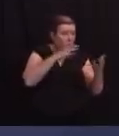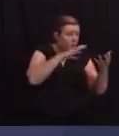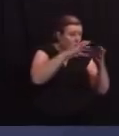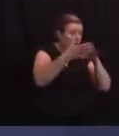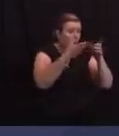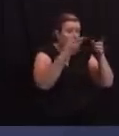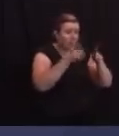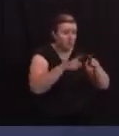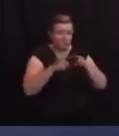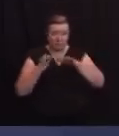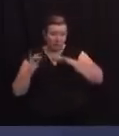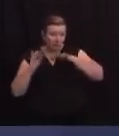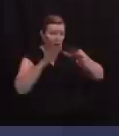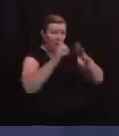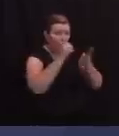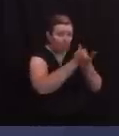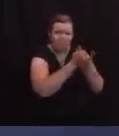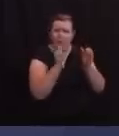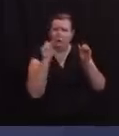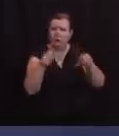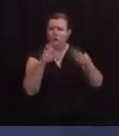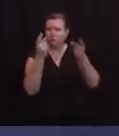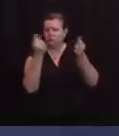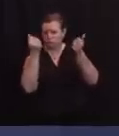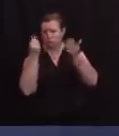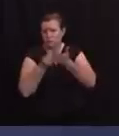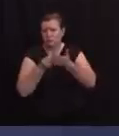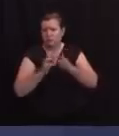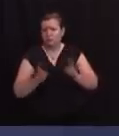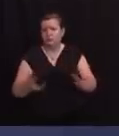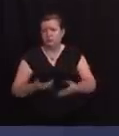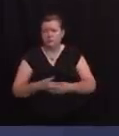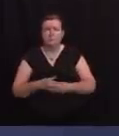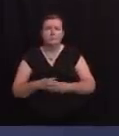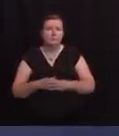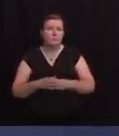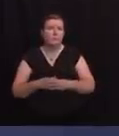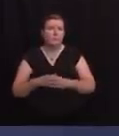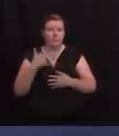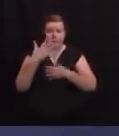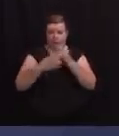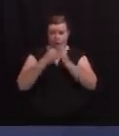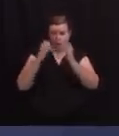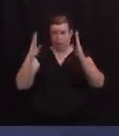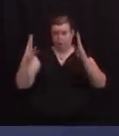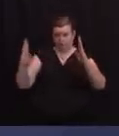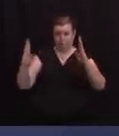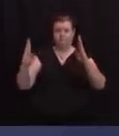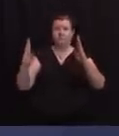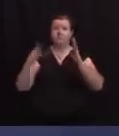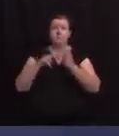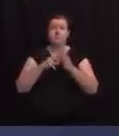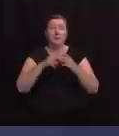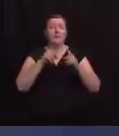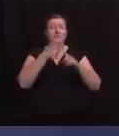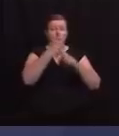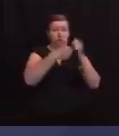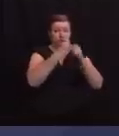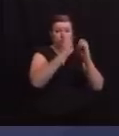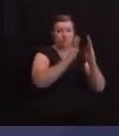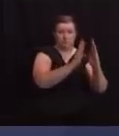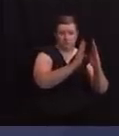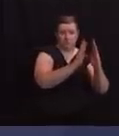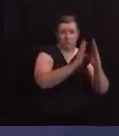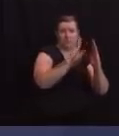and respond to any outbreak. For the first year, New Jersey will receive nearly $5.3 million in